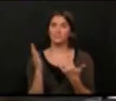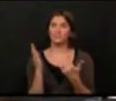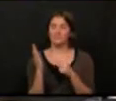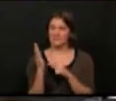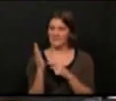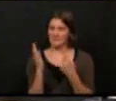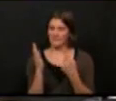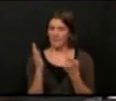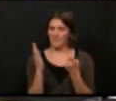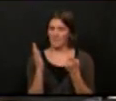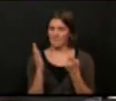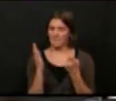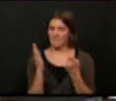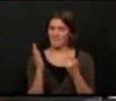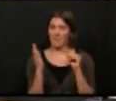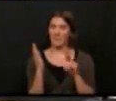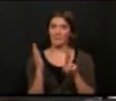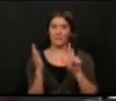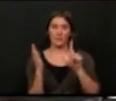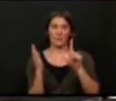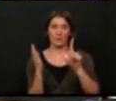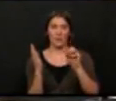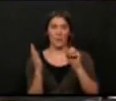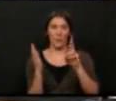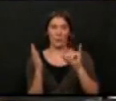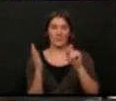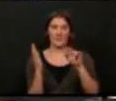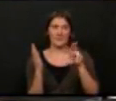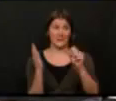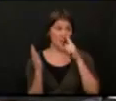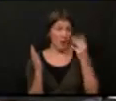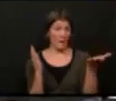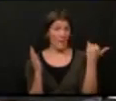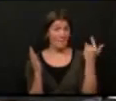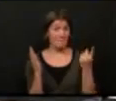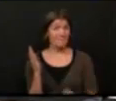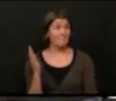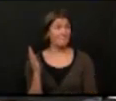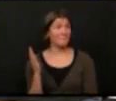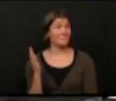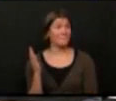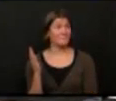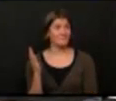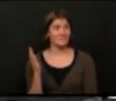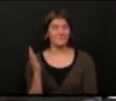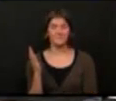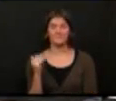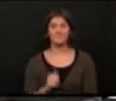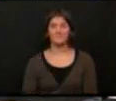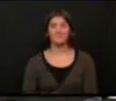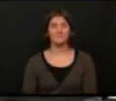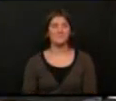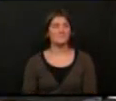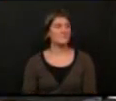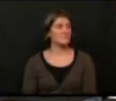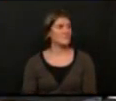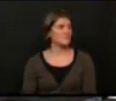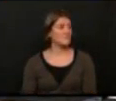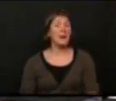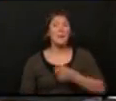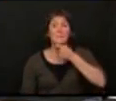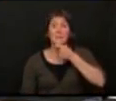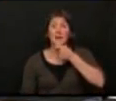Mr. Laristis. Is Mr. Laristis here? Hey, do you want to come up to the microphone? I remember what he called me. The